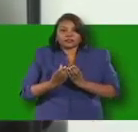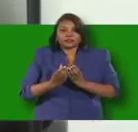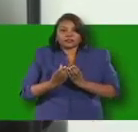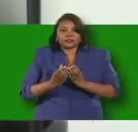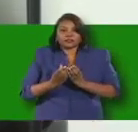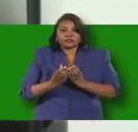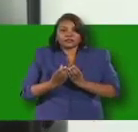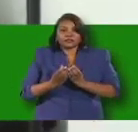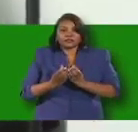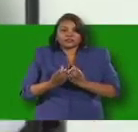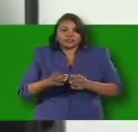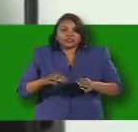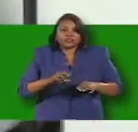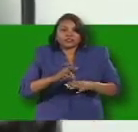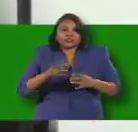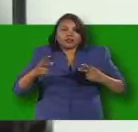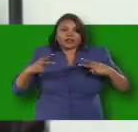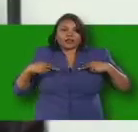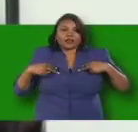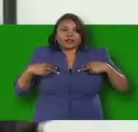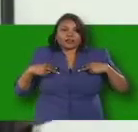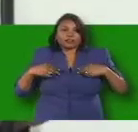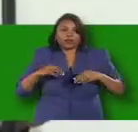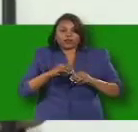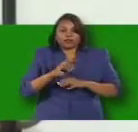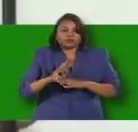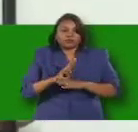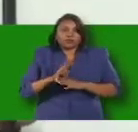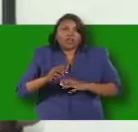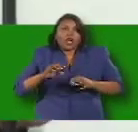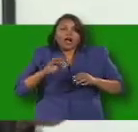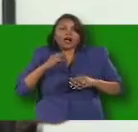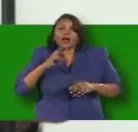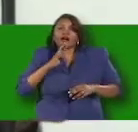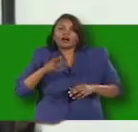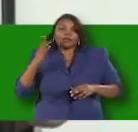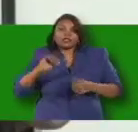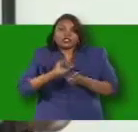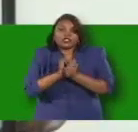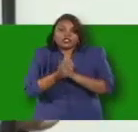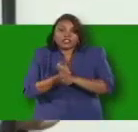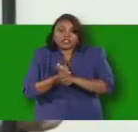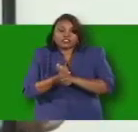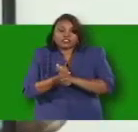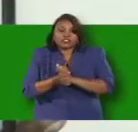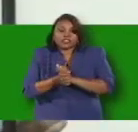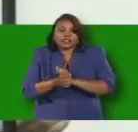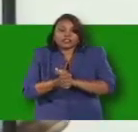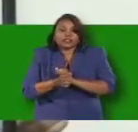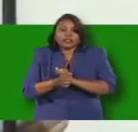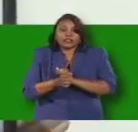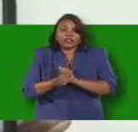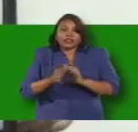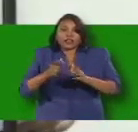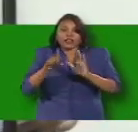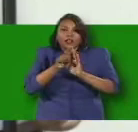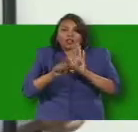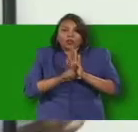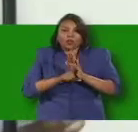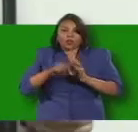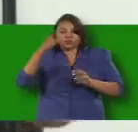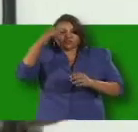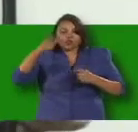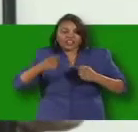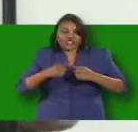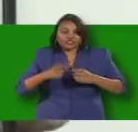For instance, is there a review of legislation to encourage electricity generation and